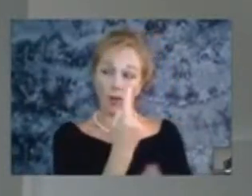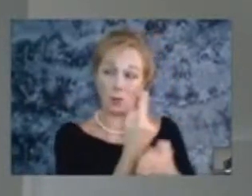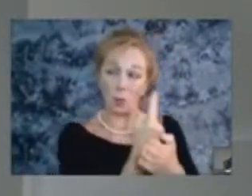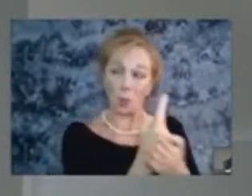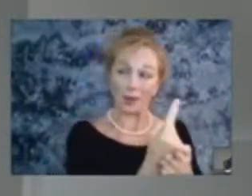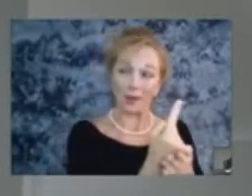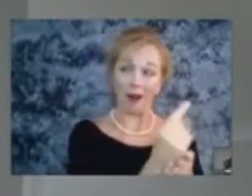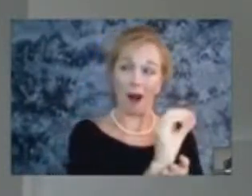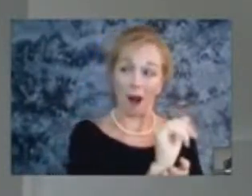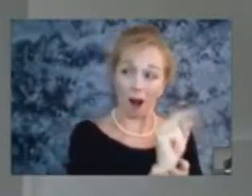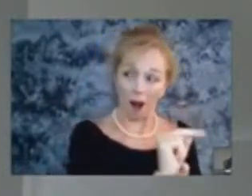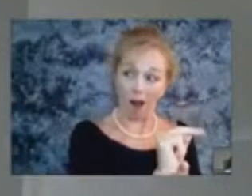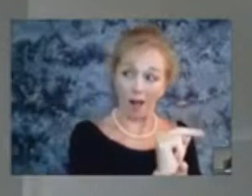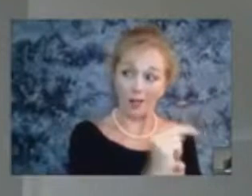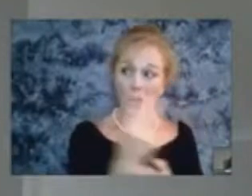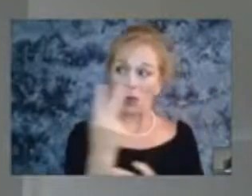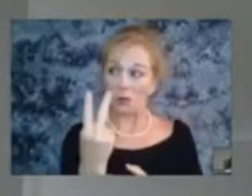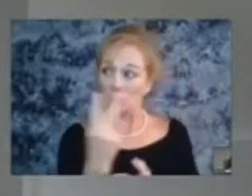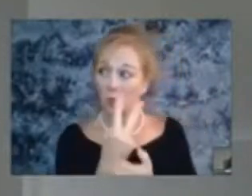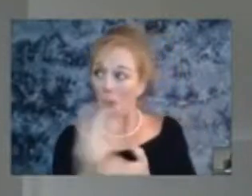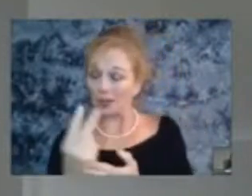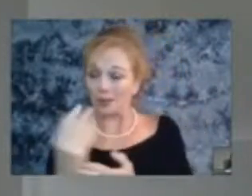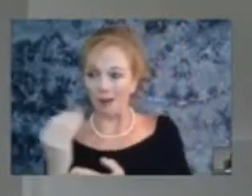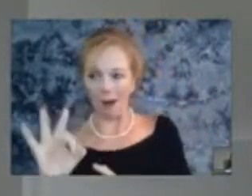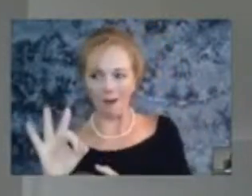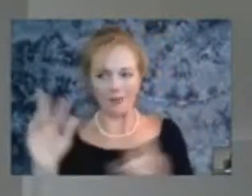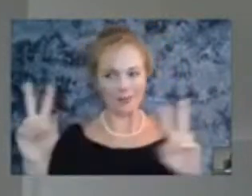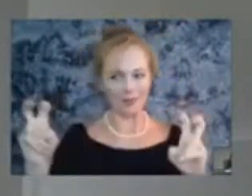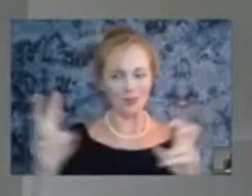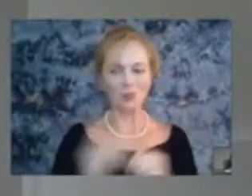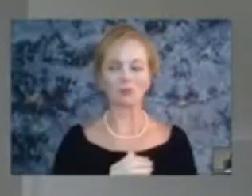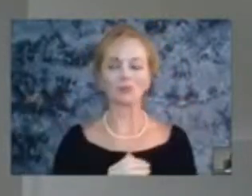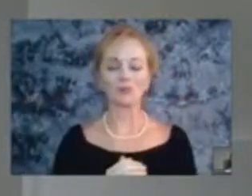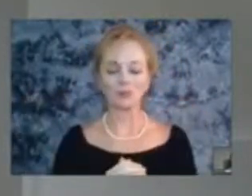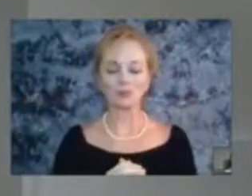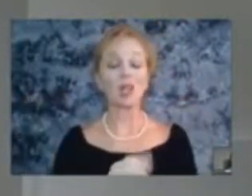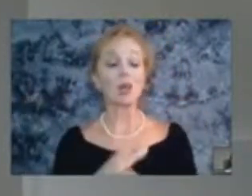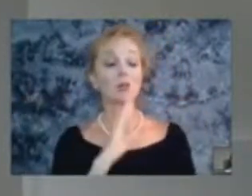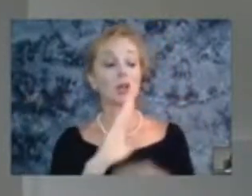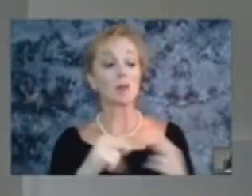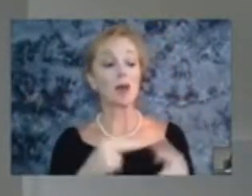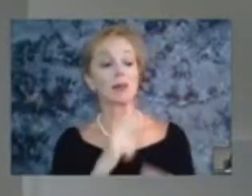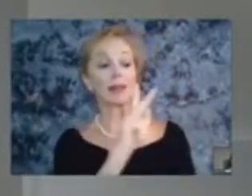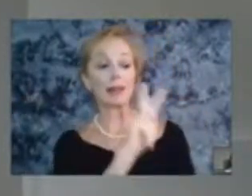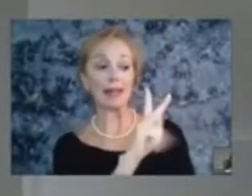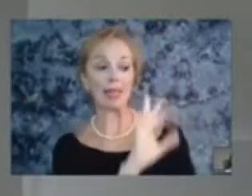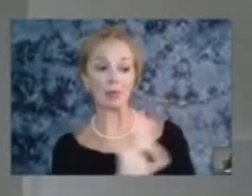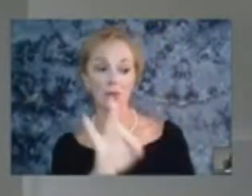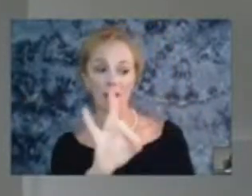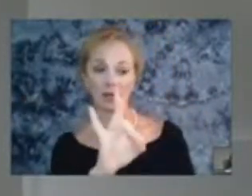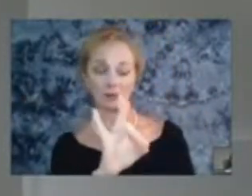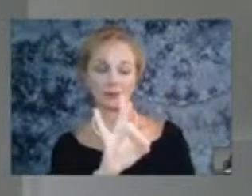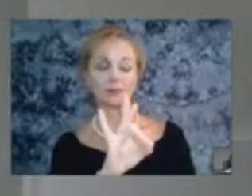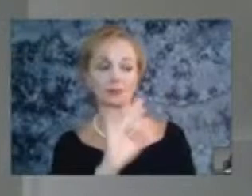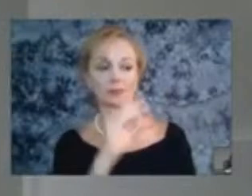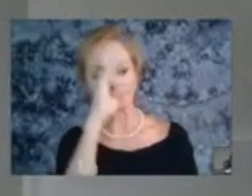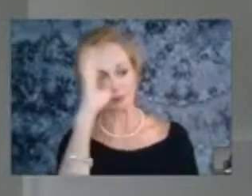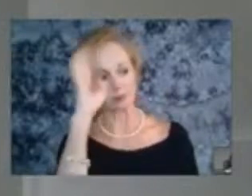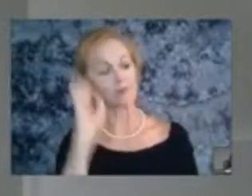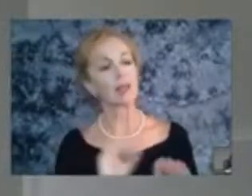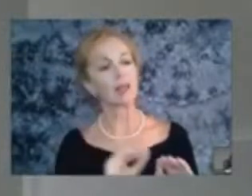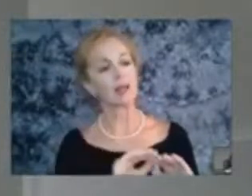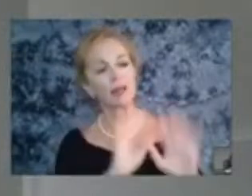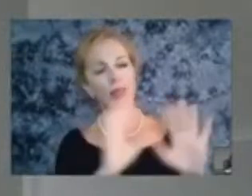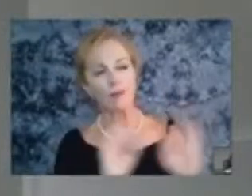statement. I assume, because you mentioned K-8s, and it made me just think about it for a moment, just to clarify in case there's families at